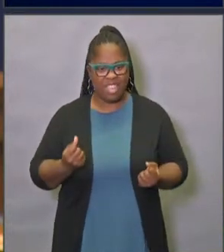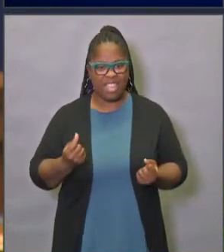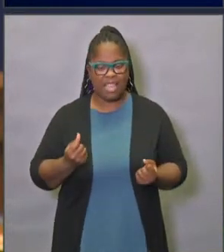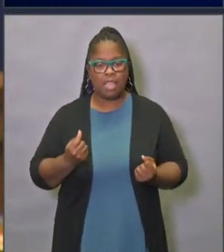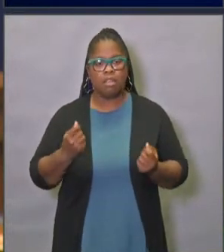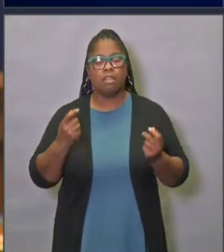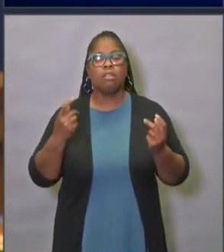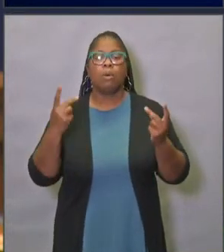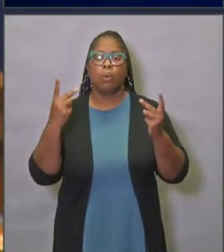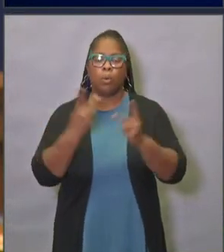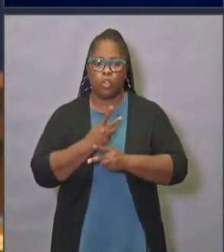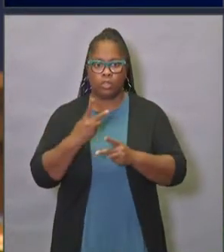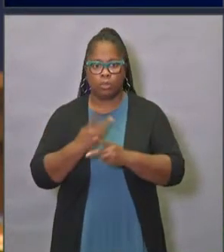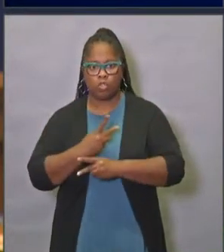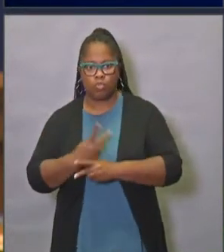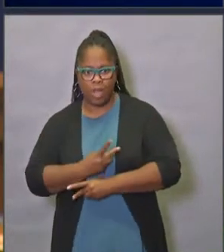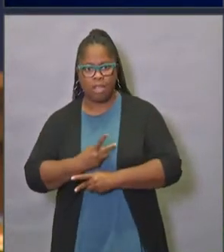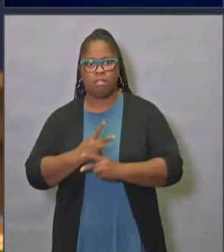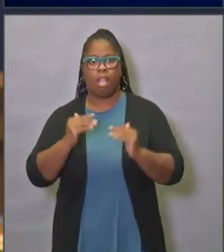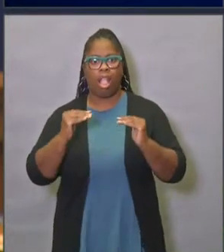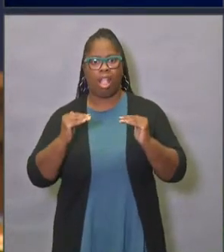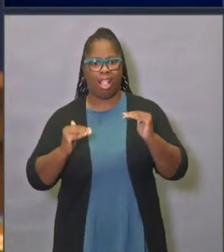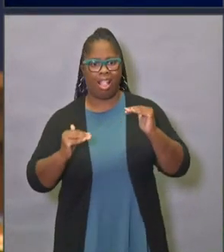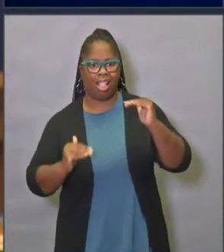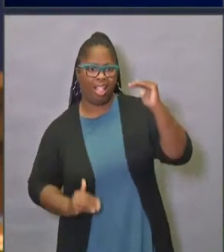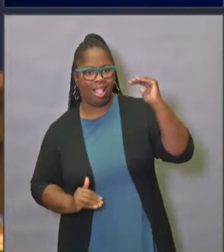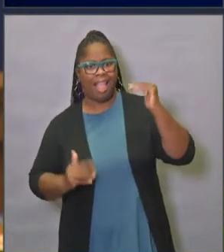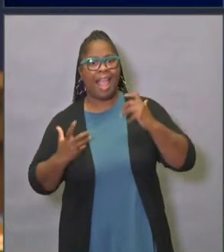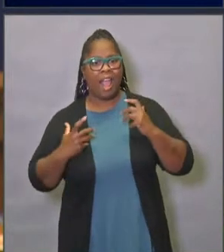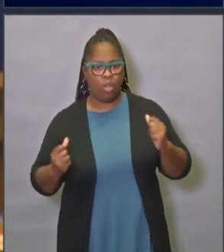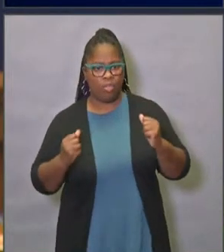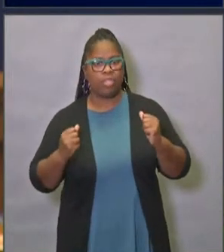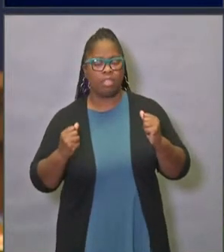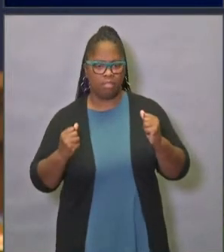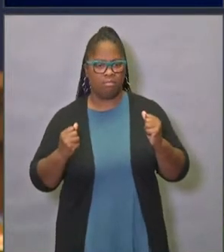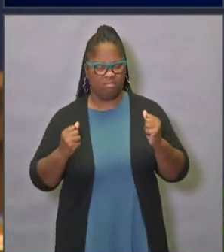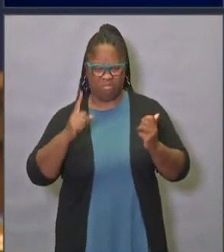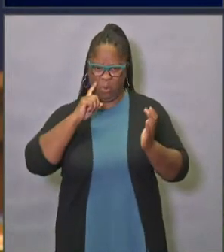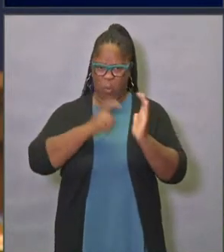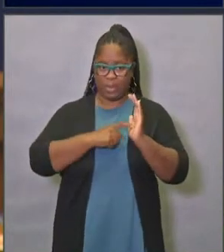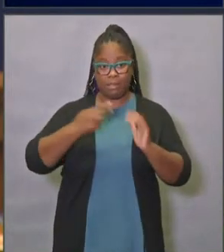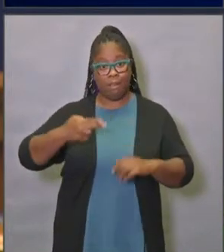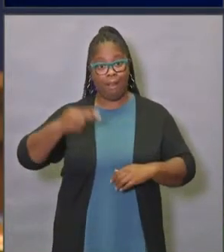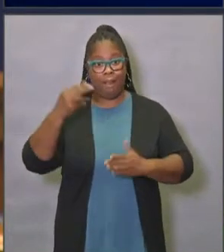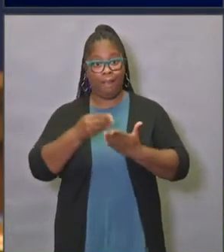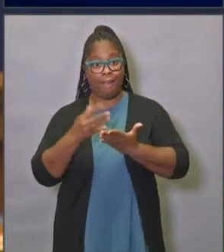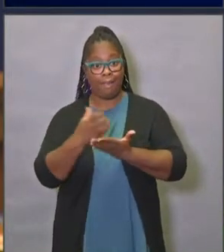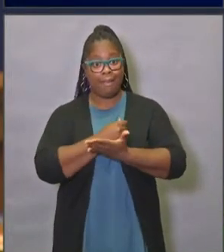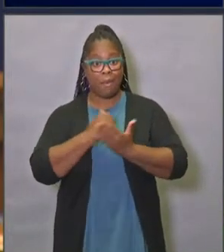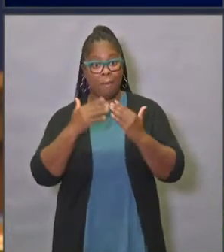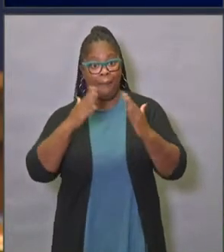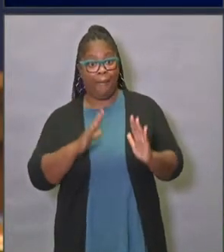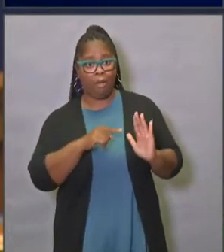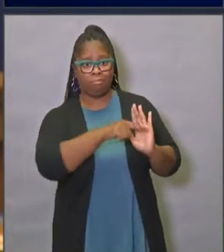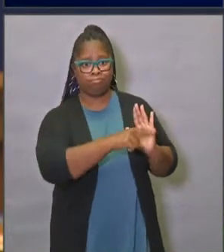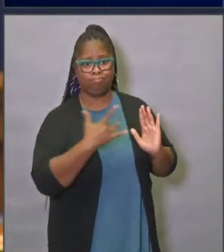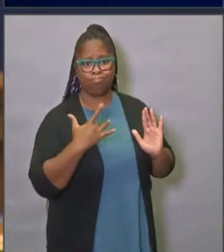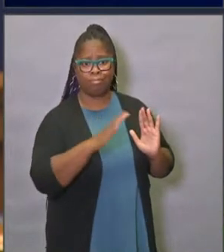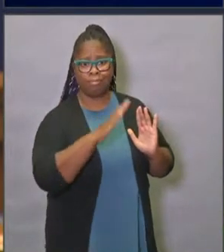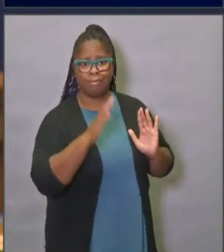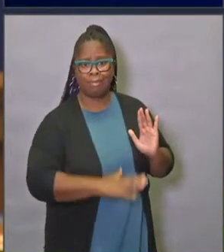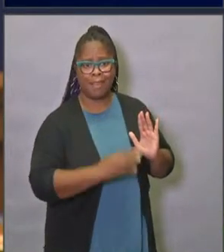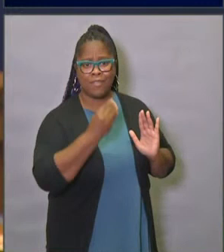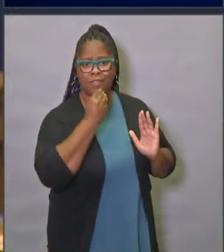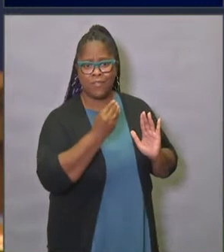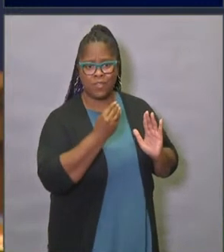worsen existing food and health disparities. Additionally, high-income households rarely experience food insecurity, but the surge